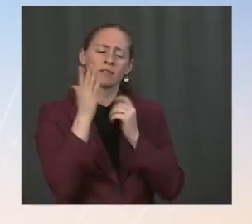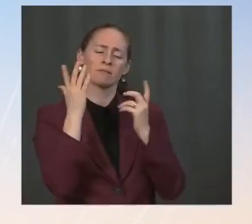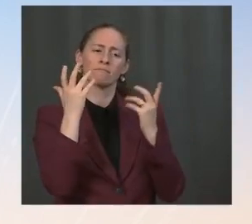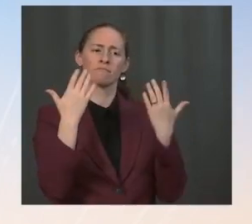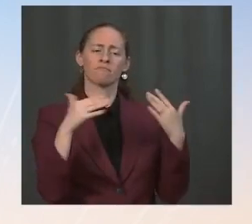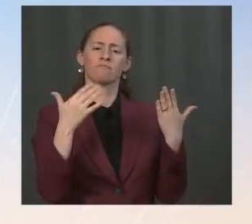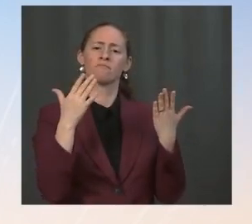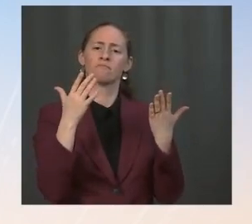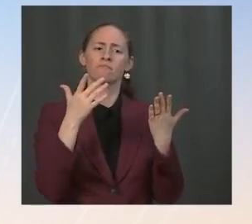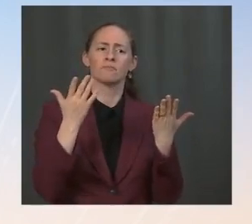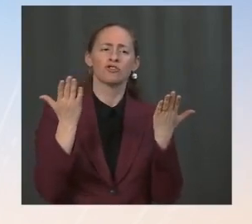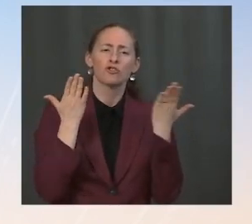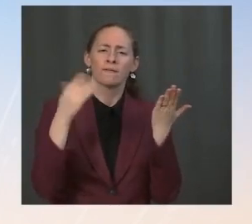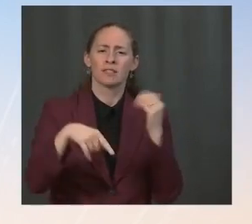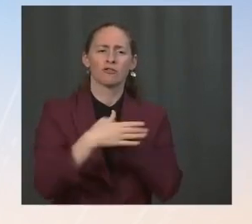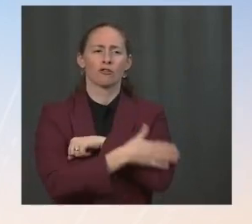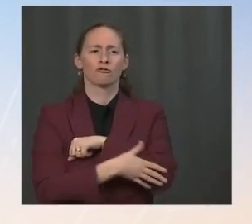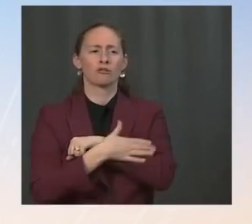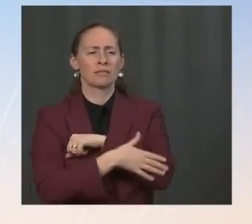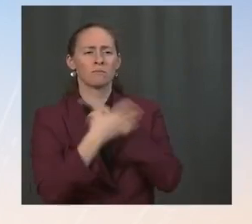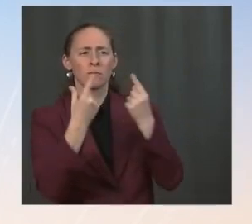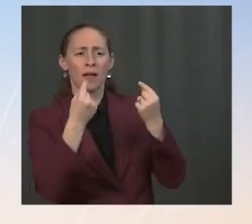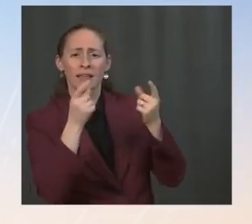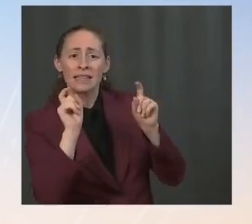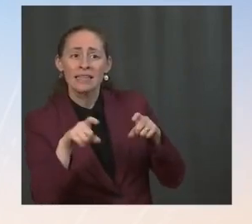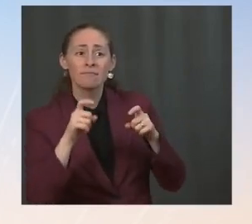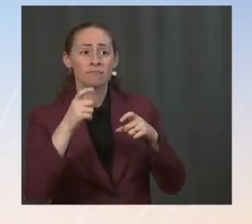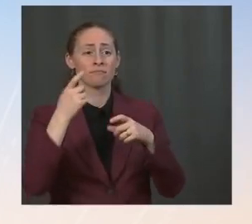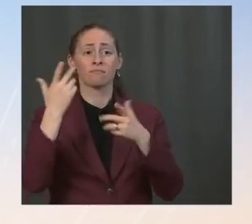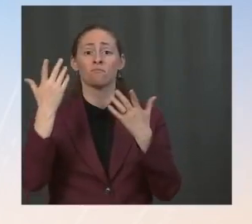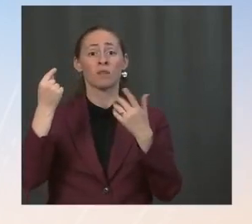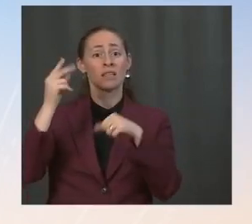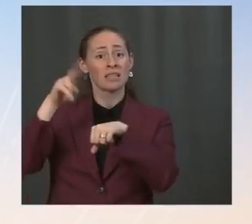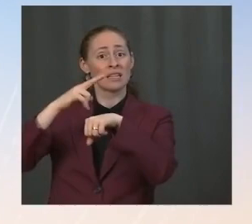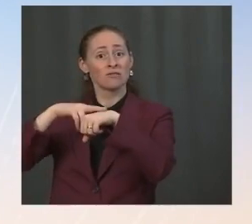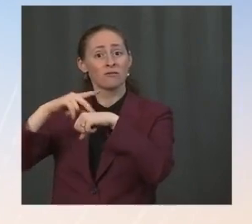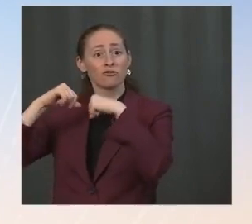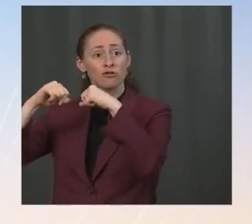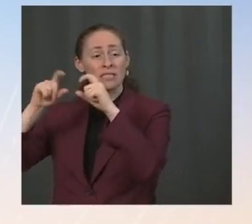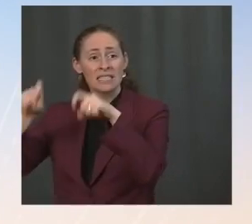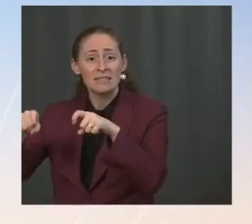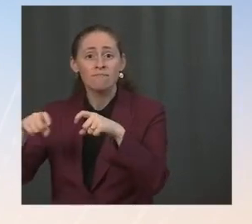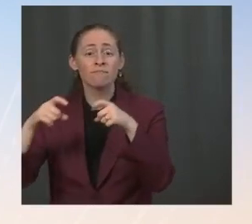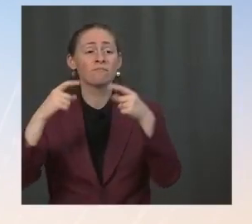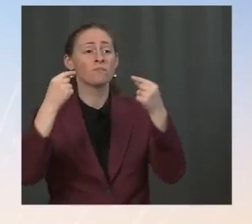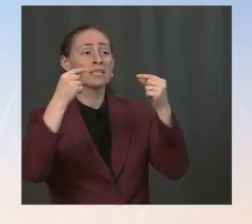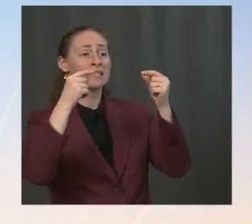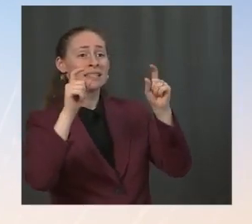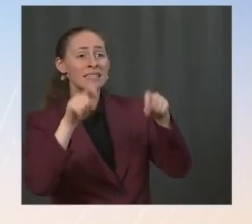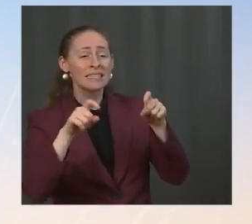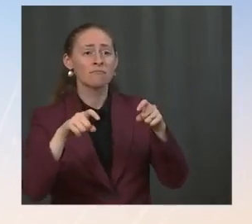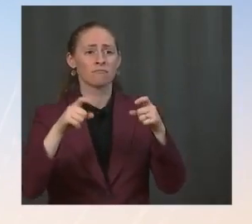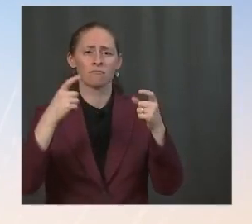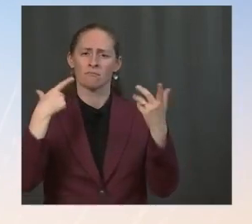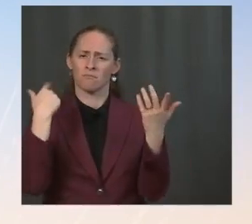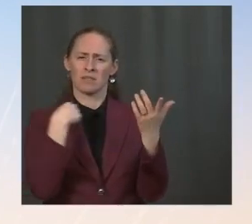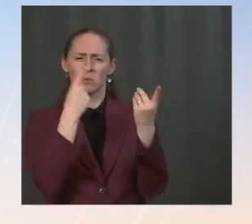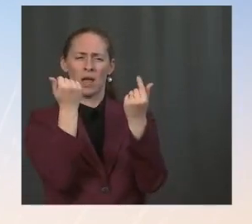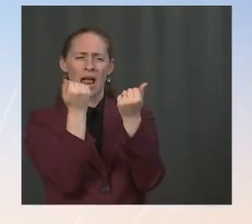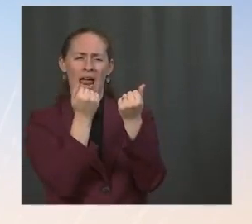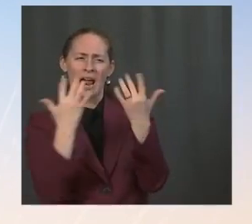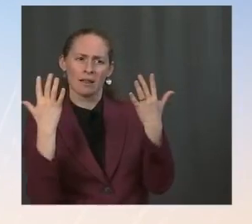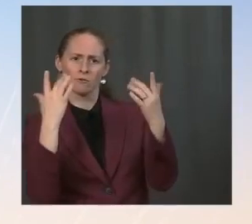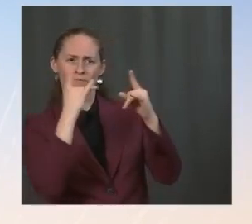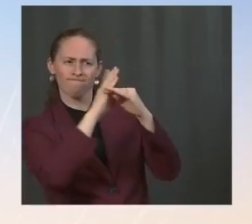need, anything that the national security team needs, our military commanders on the ground need to thwart, to prevent